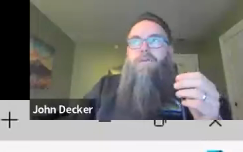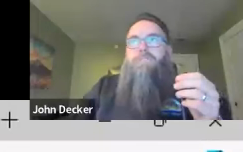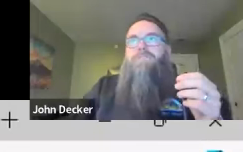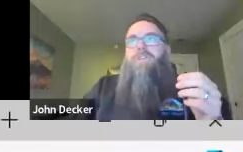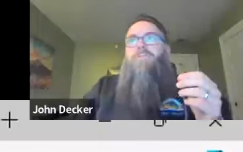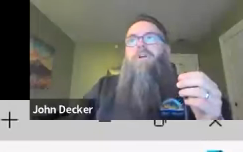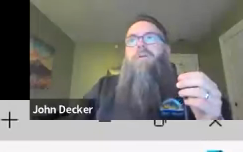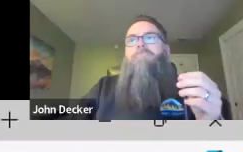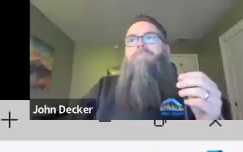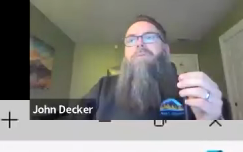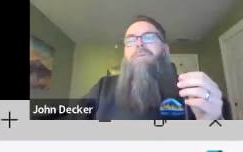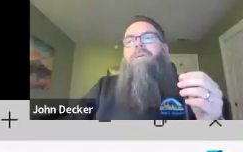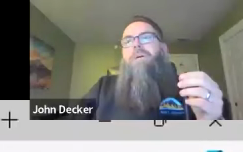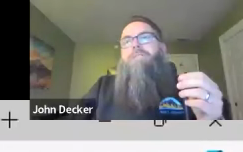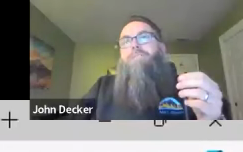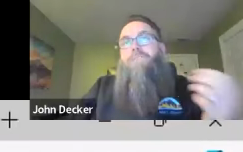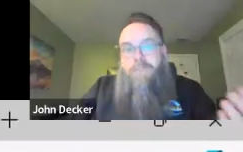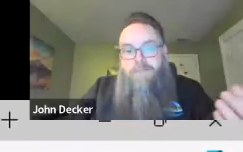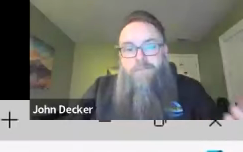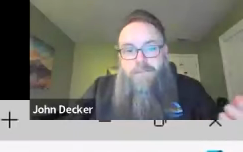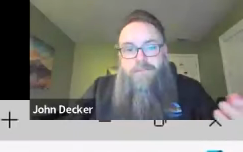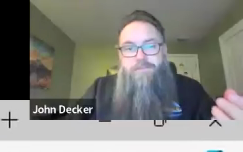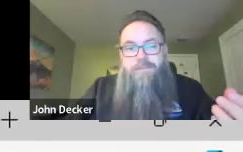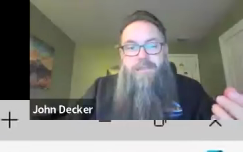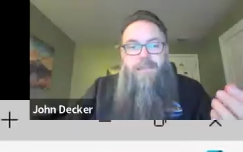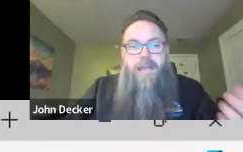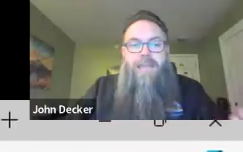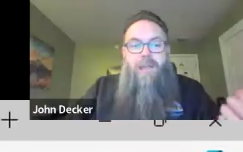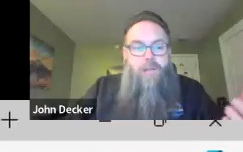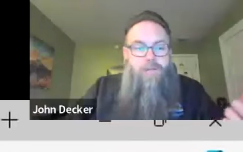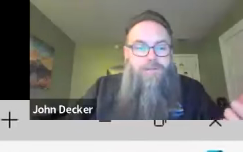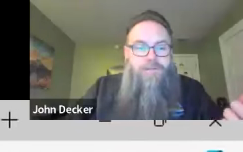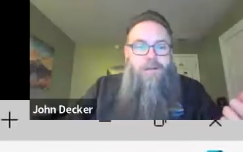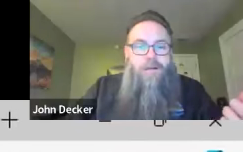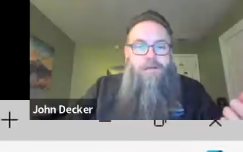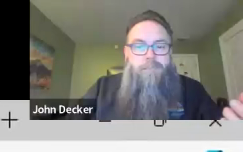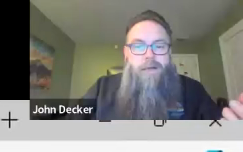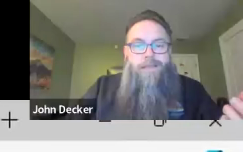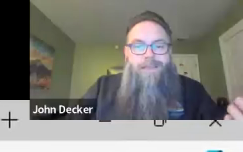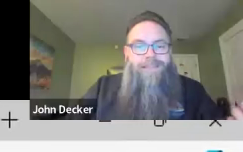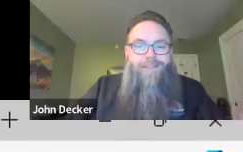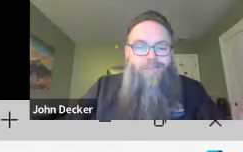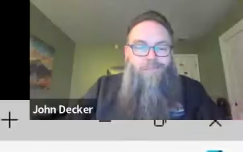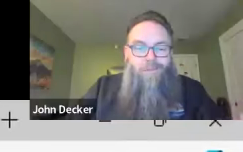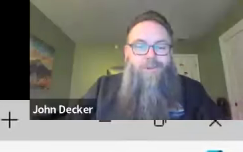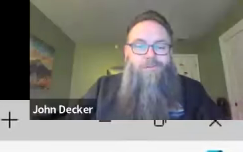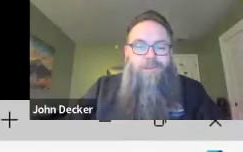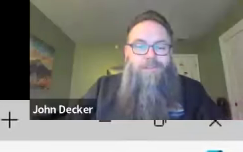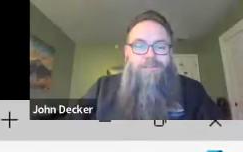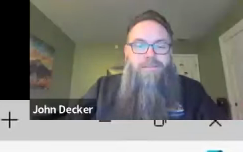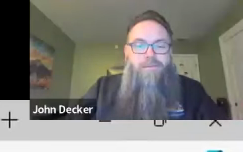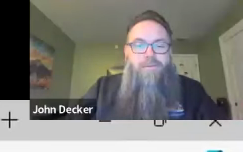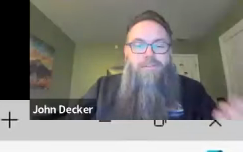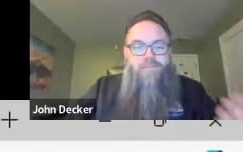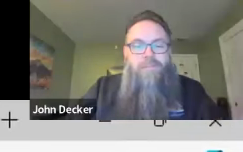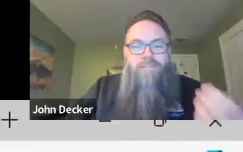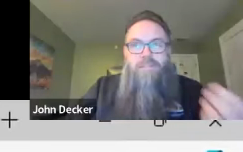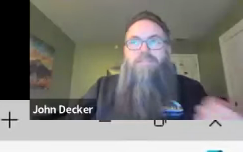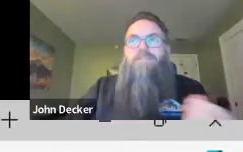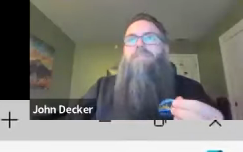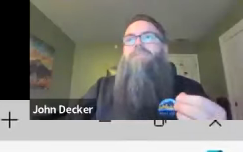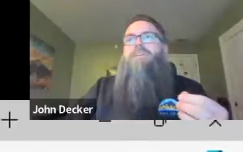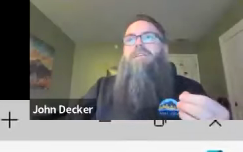hour effective January. It's a big difference. It was like $9 not that long before COVID. And so it has